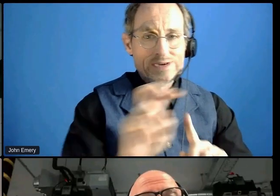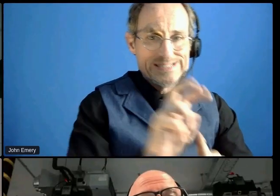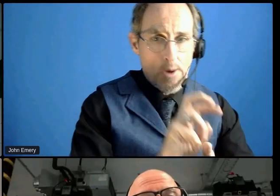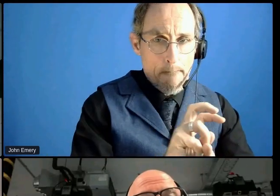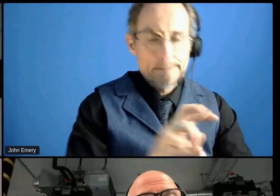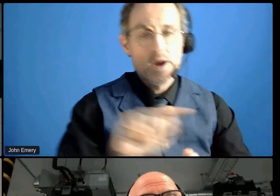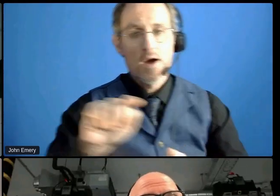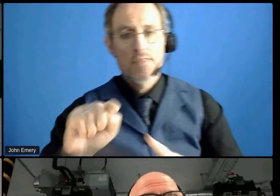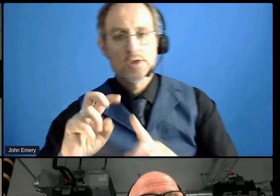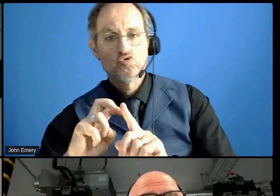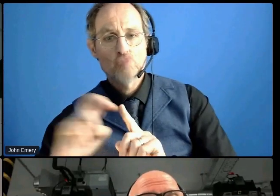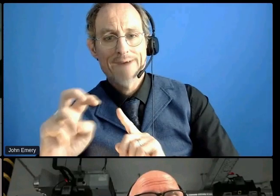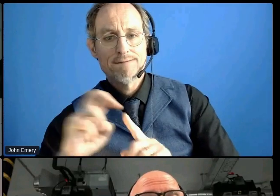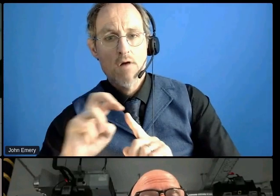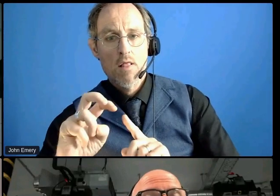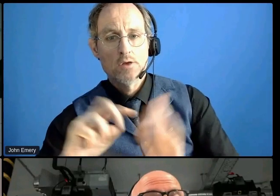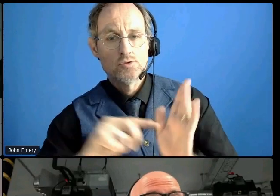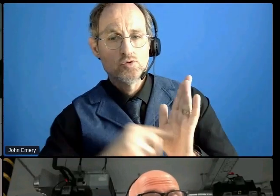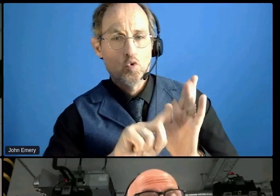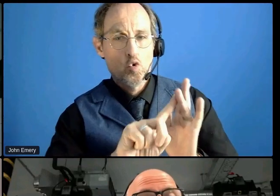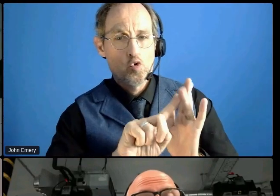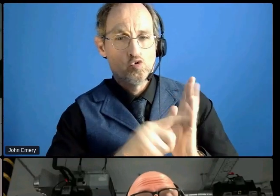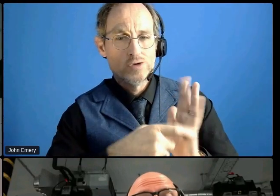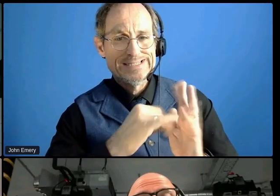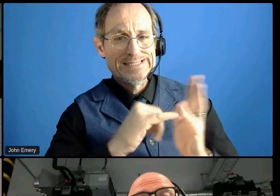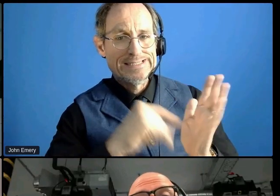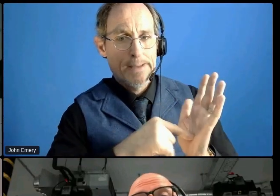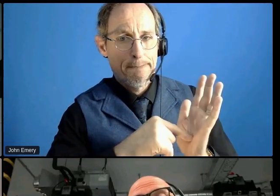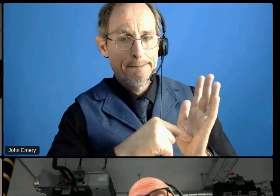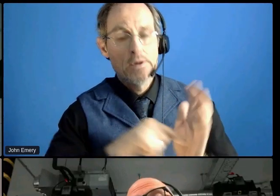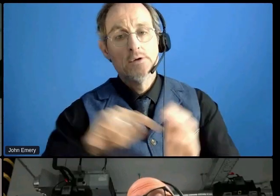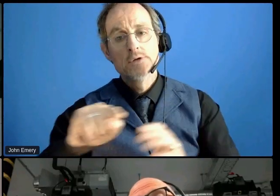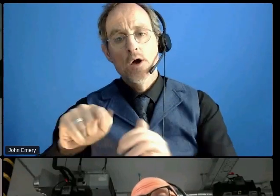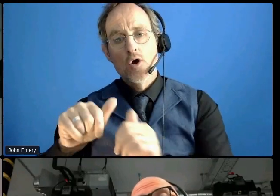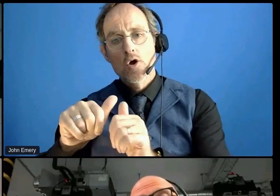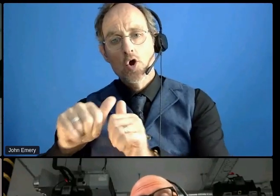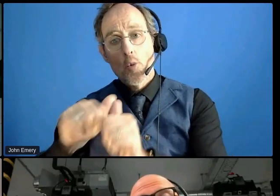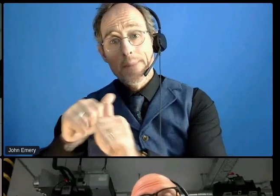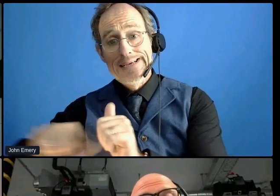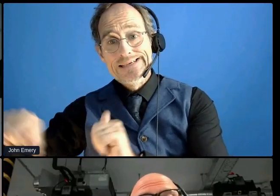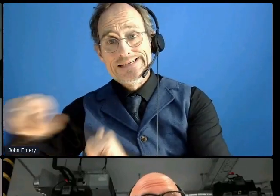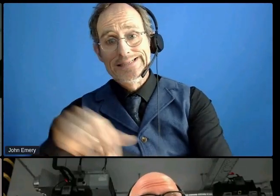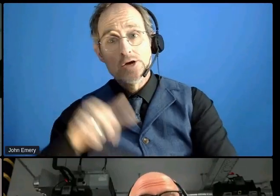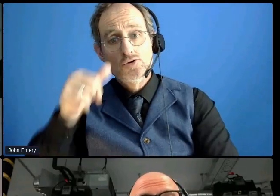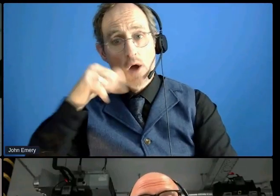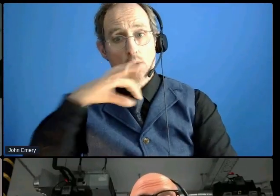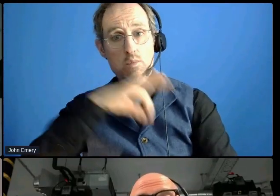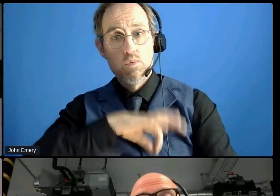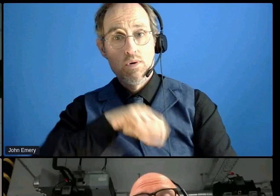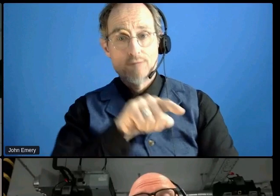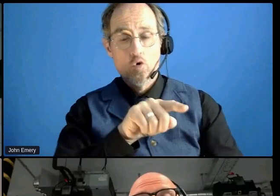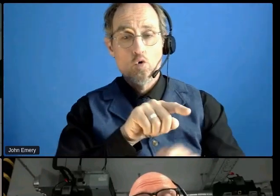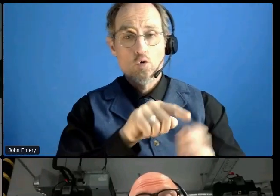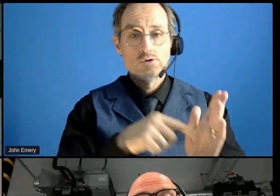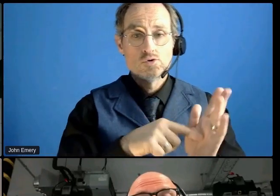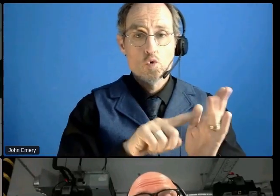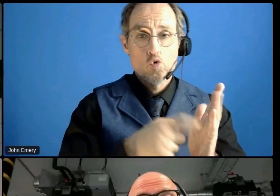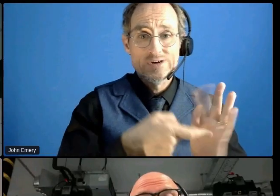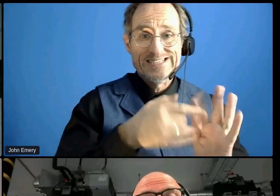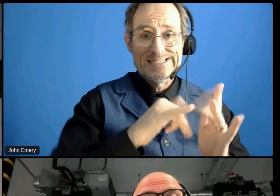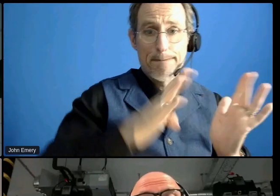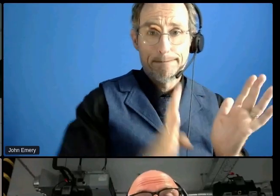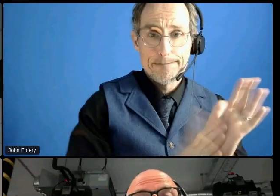of accessibility fails in our products, we know it. But what we have learned is for companies like us,